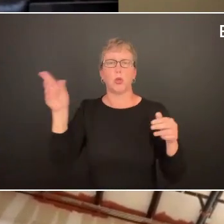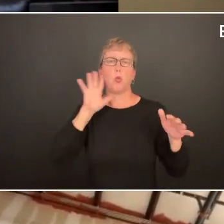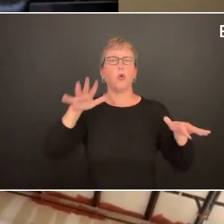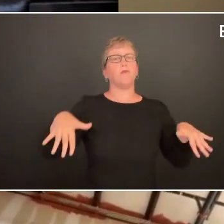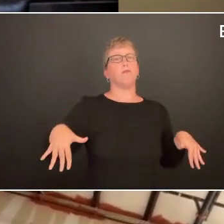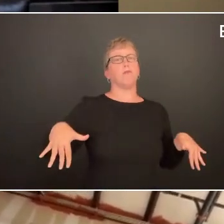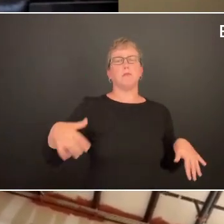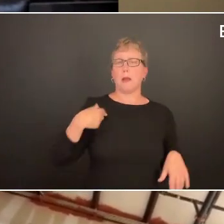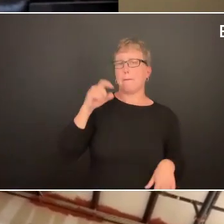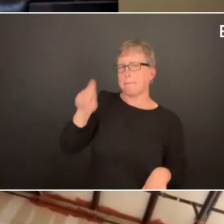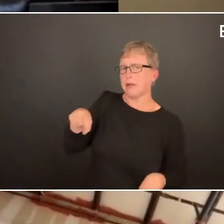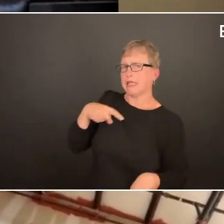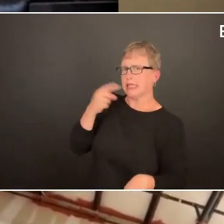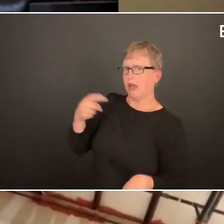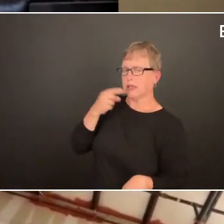things. And